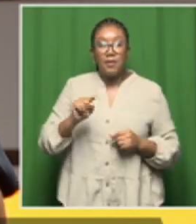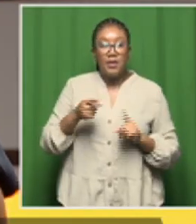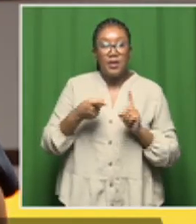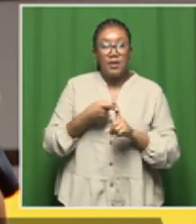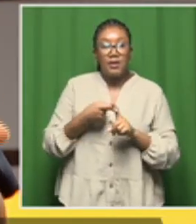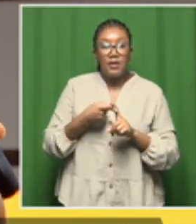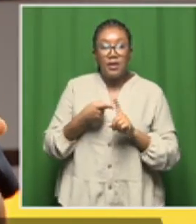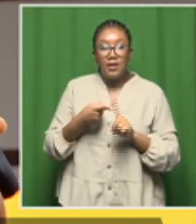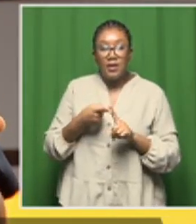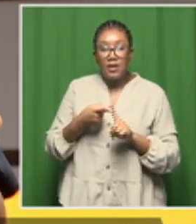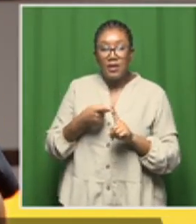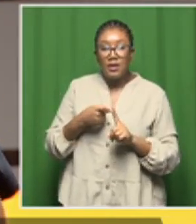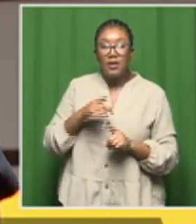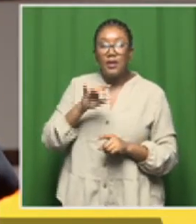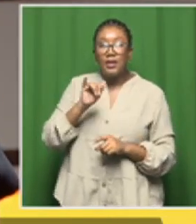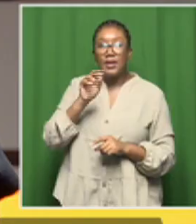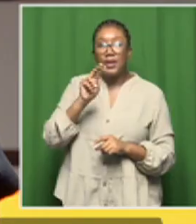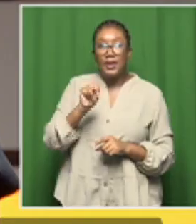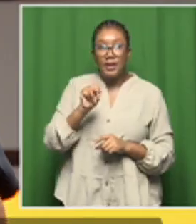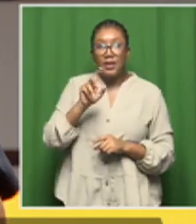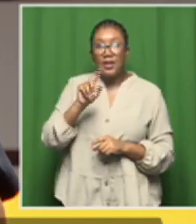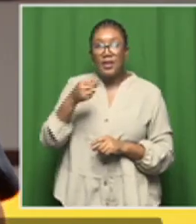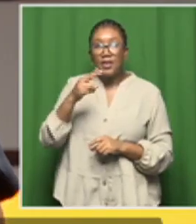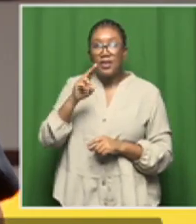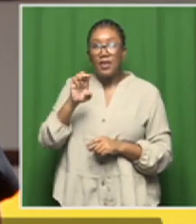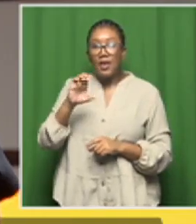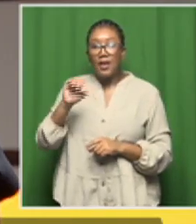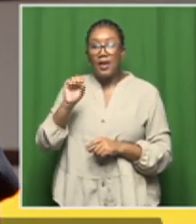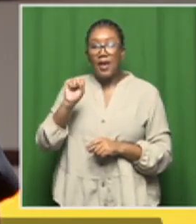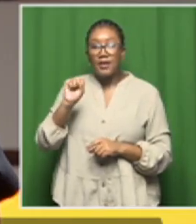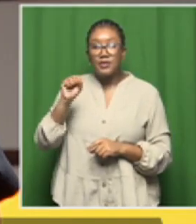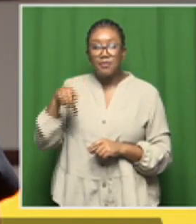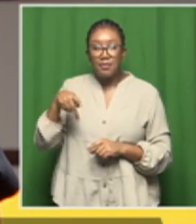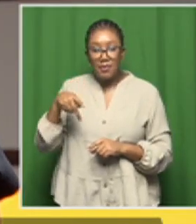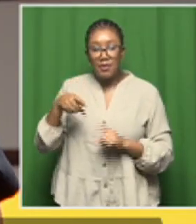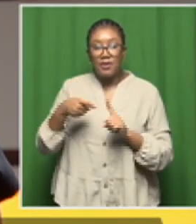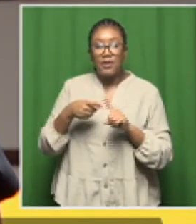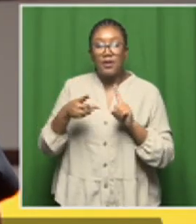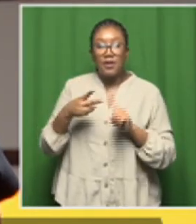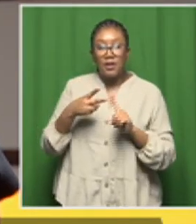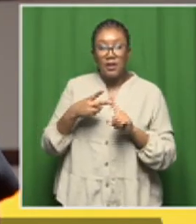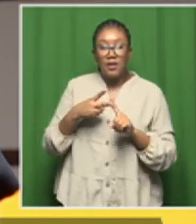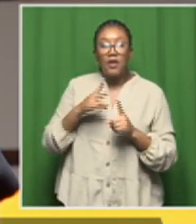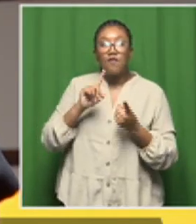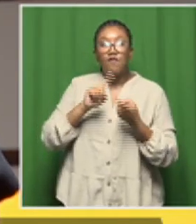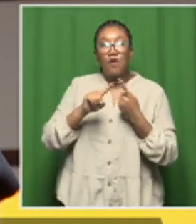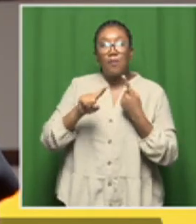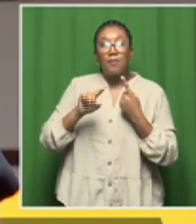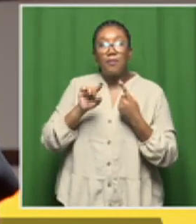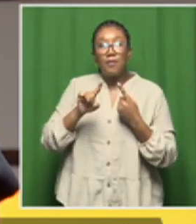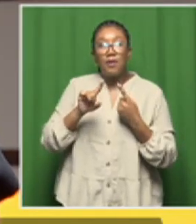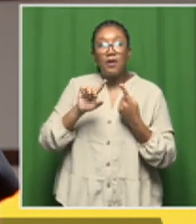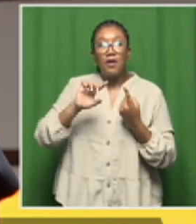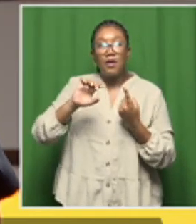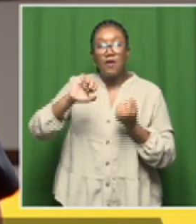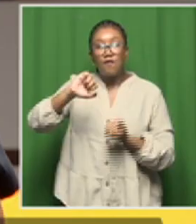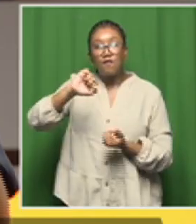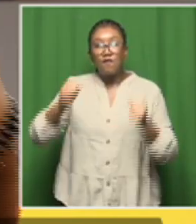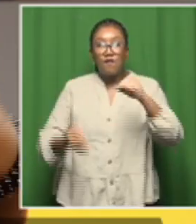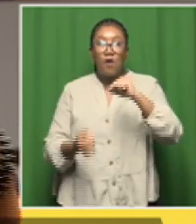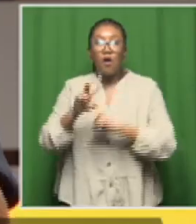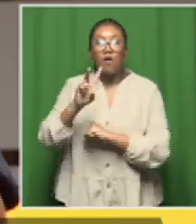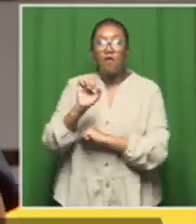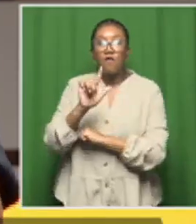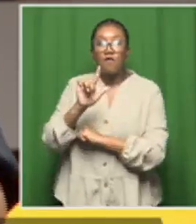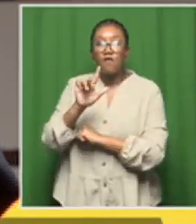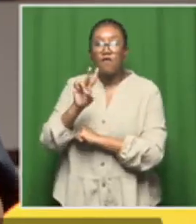namely In the Cusp, From the Vault, and In the Current, and it's